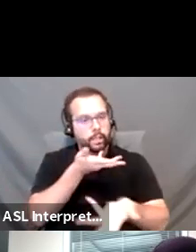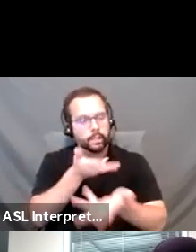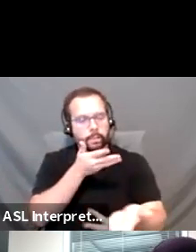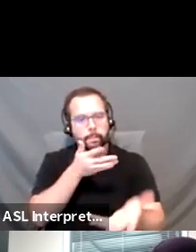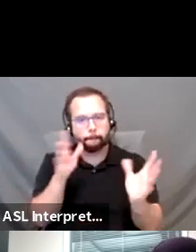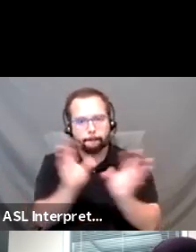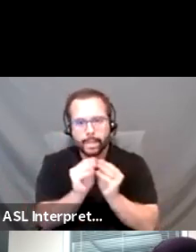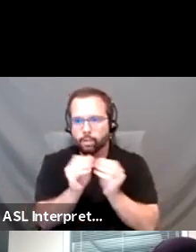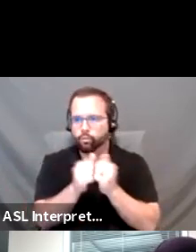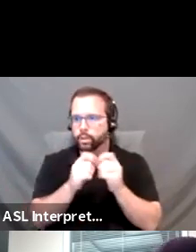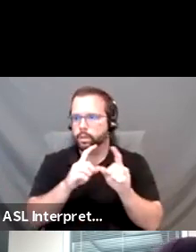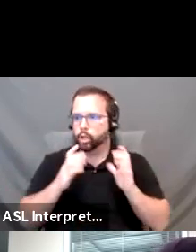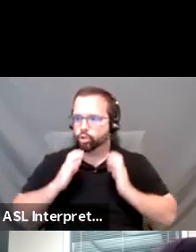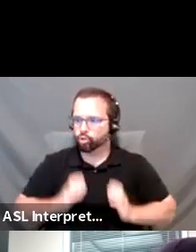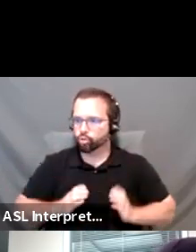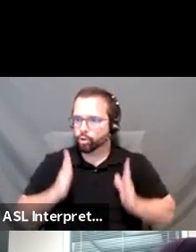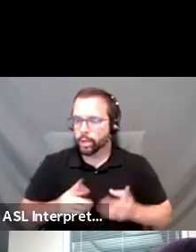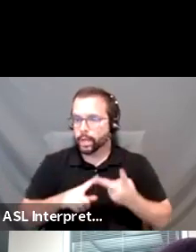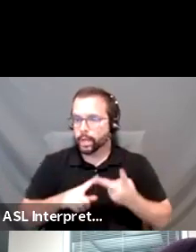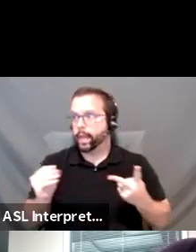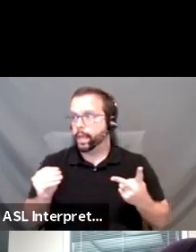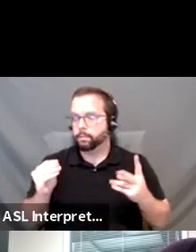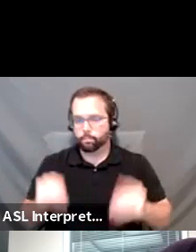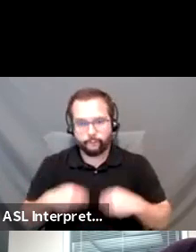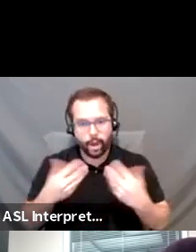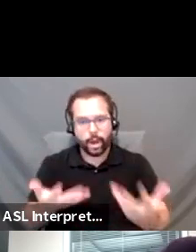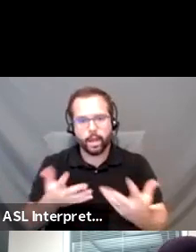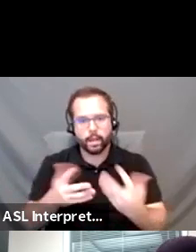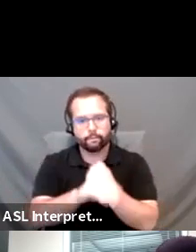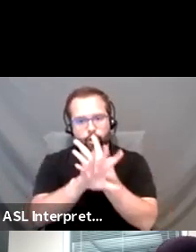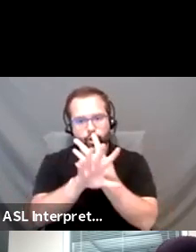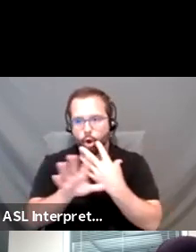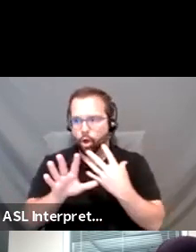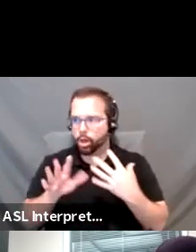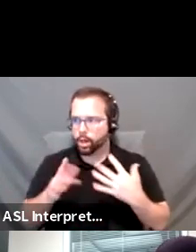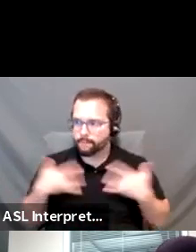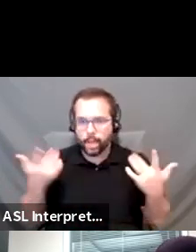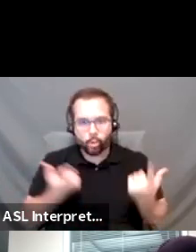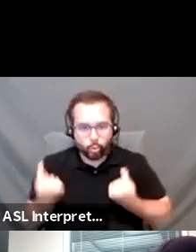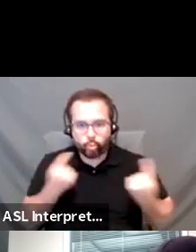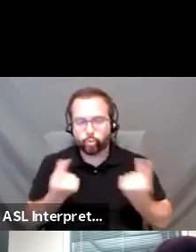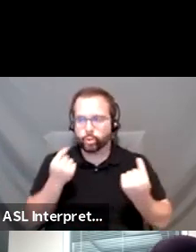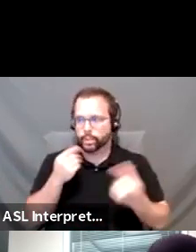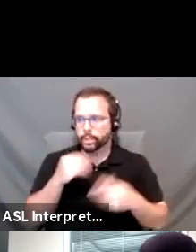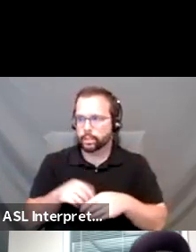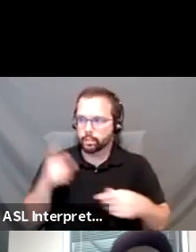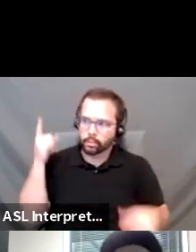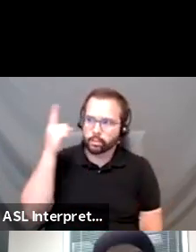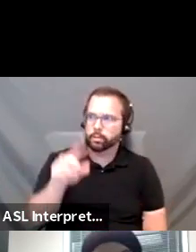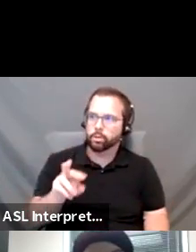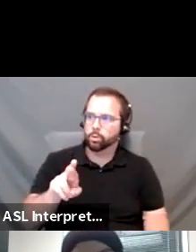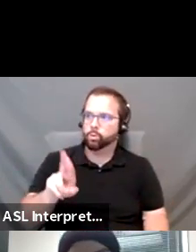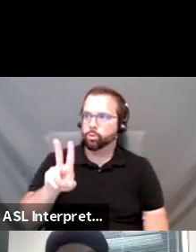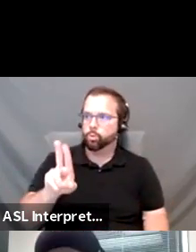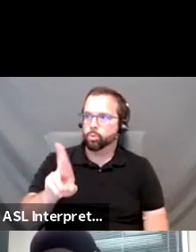virtual activities in some of our most rural areas. Not only that, but internet has been able to be